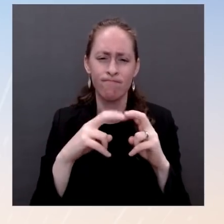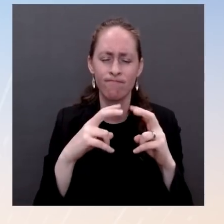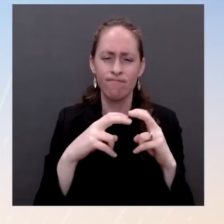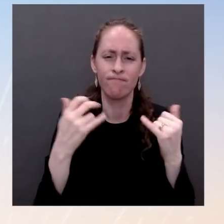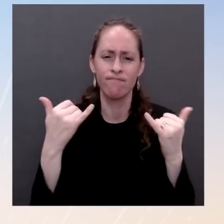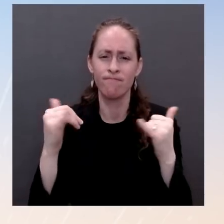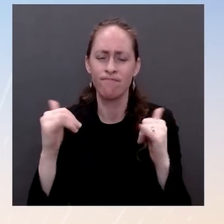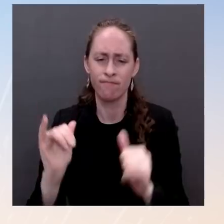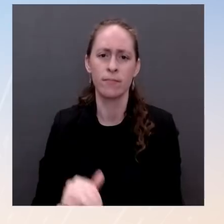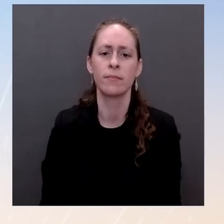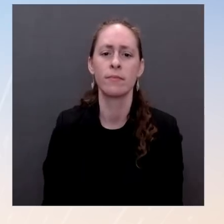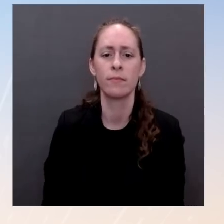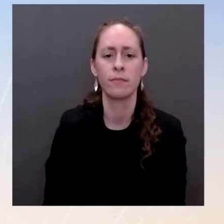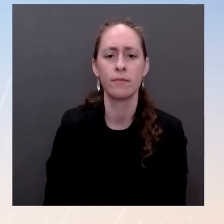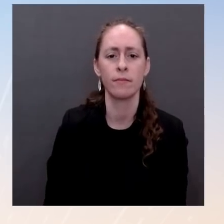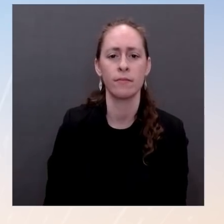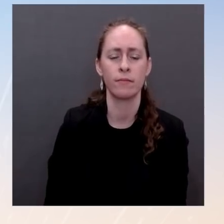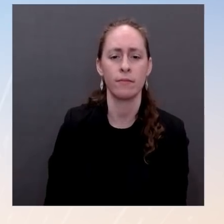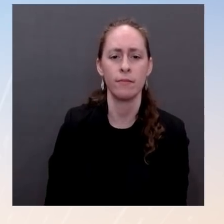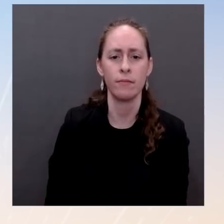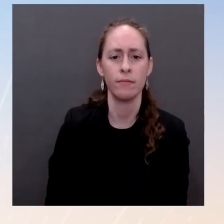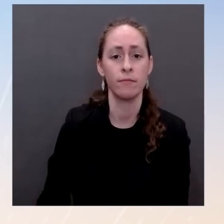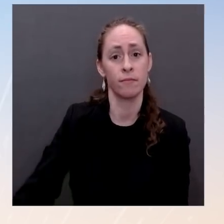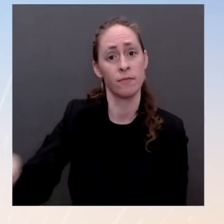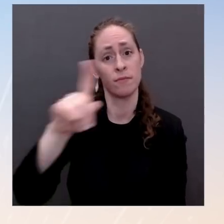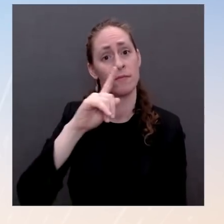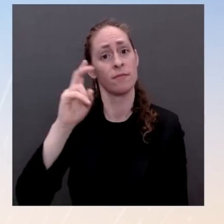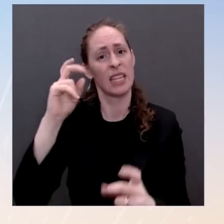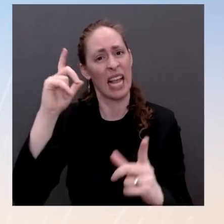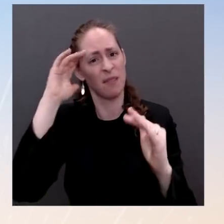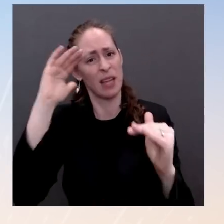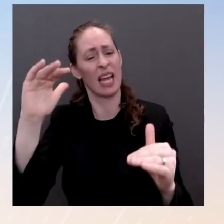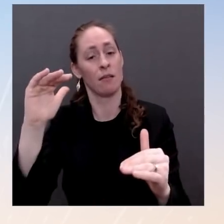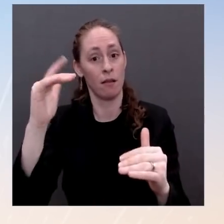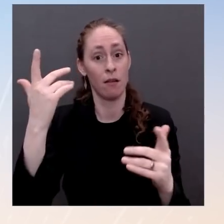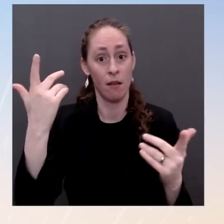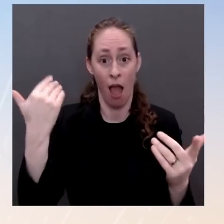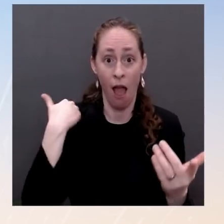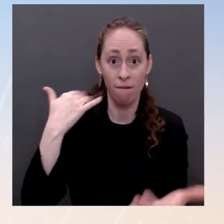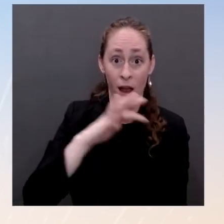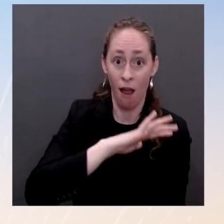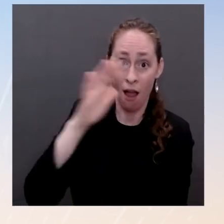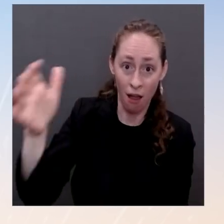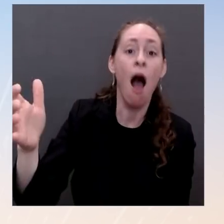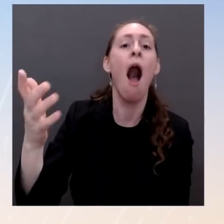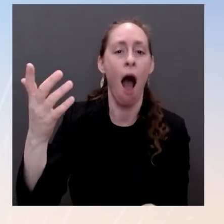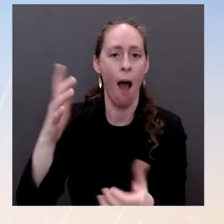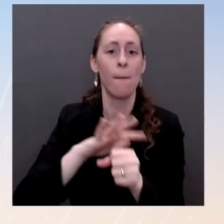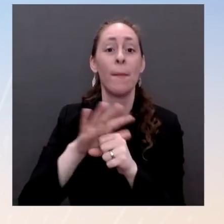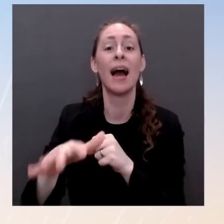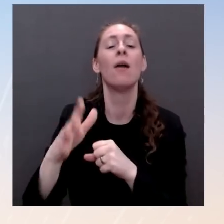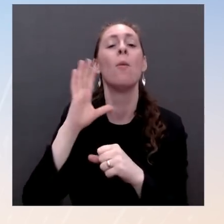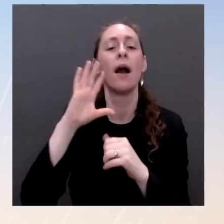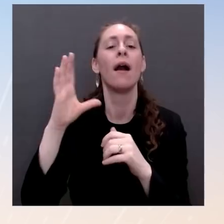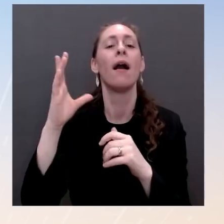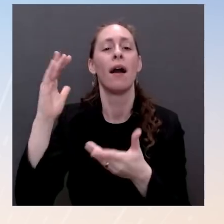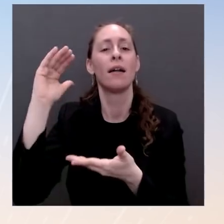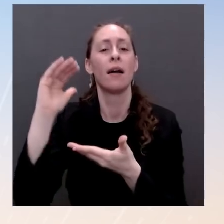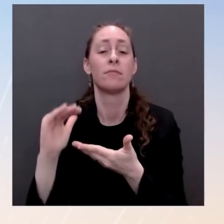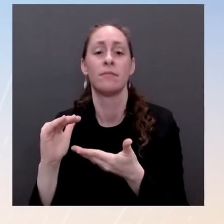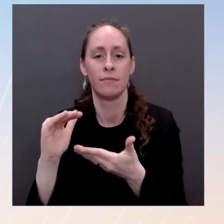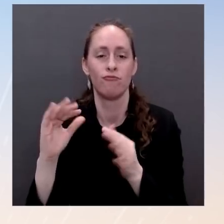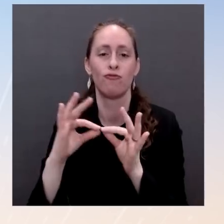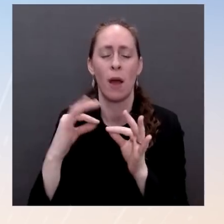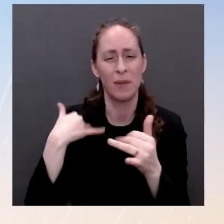cents. But those assessments are constantly being made. In terms of without a decision being made, which I know you're not asking, but just